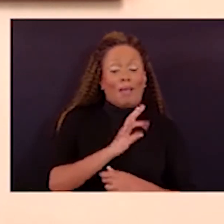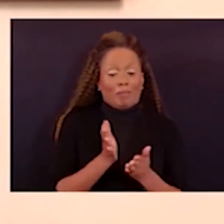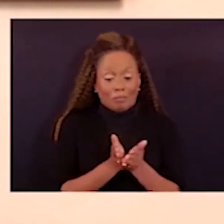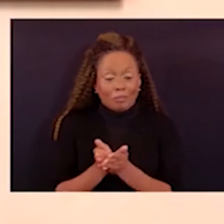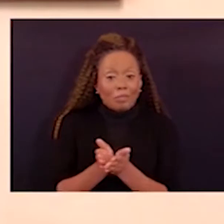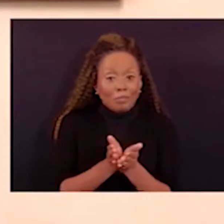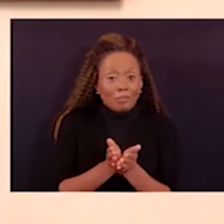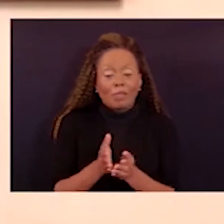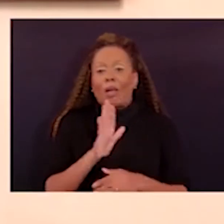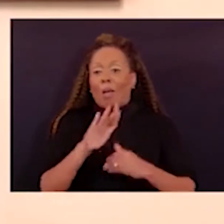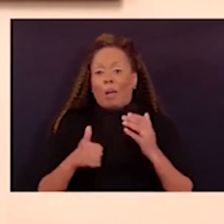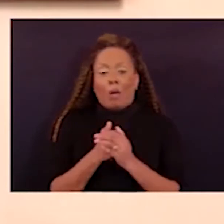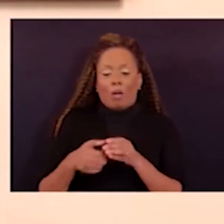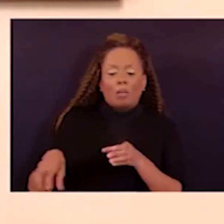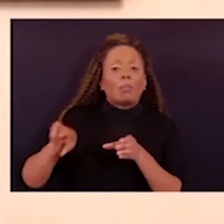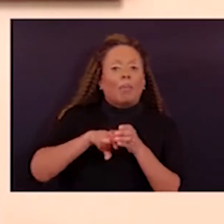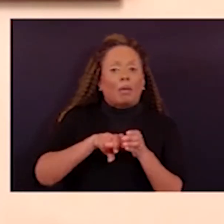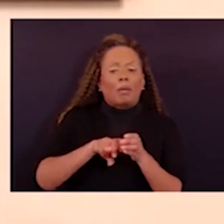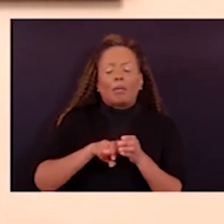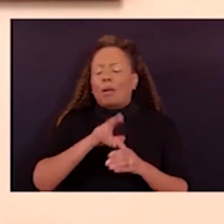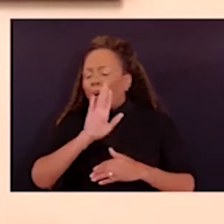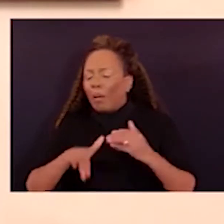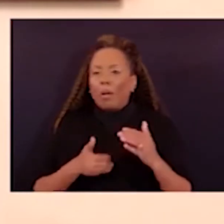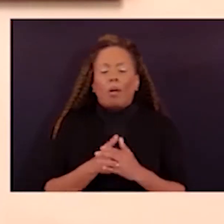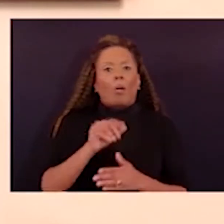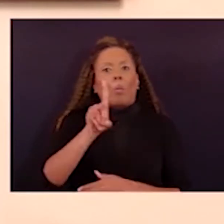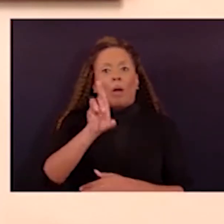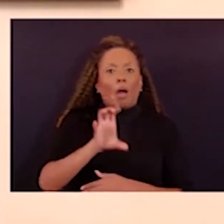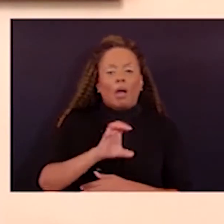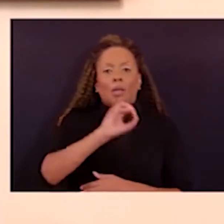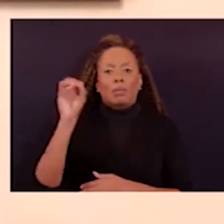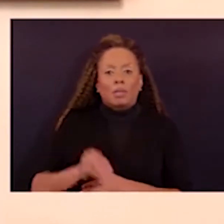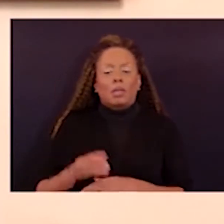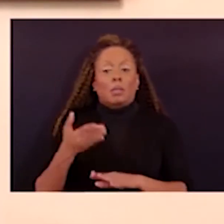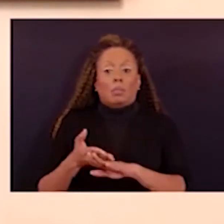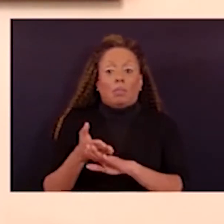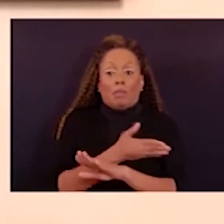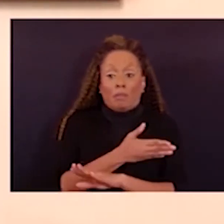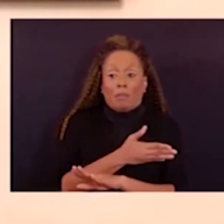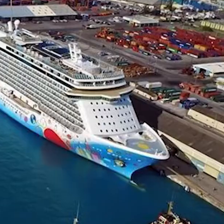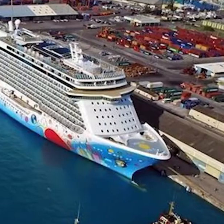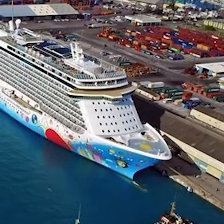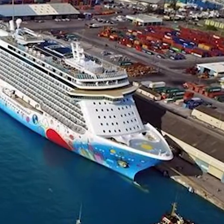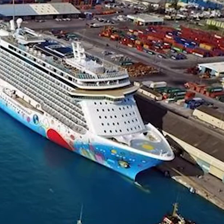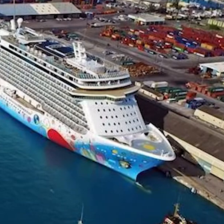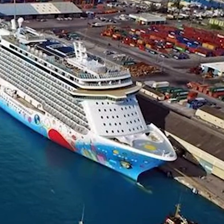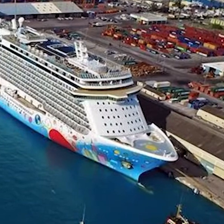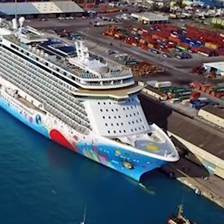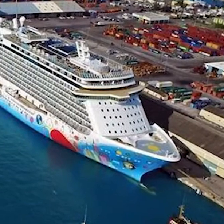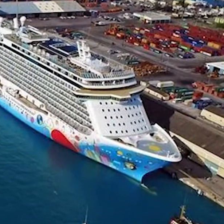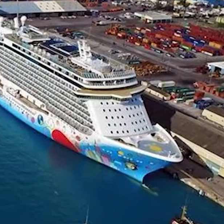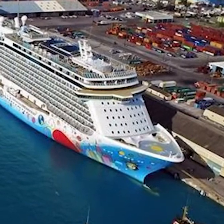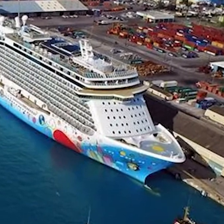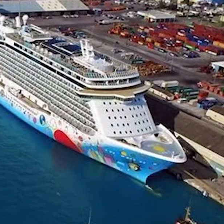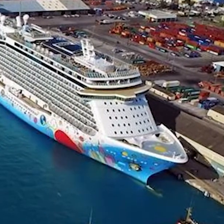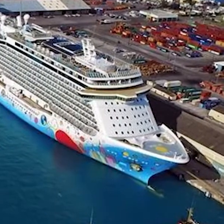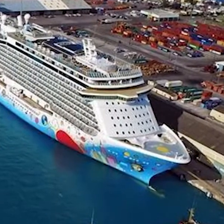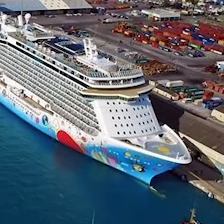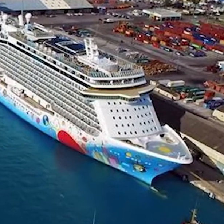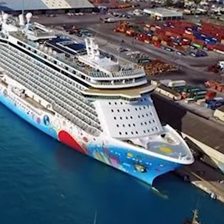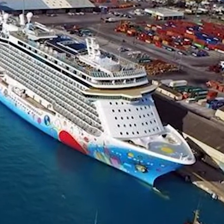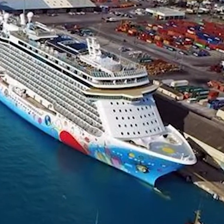passengers all vaccinated, all tested prior to departure from their country of origin. The tourism minister says